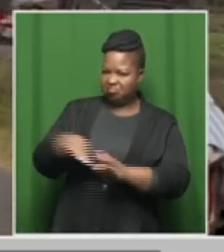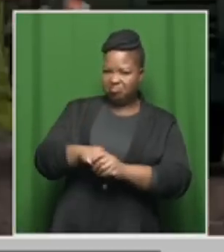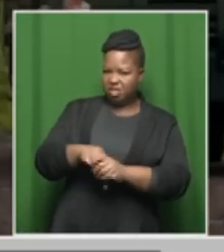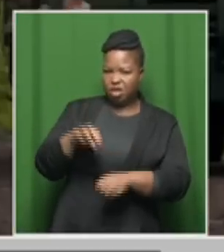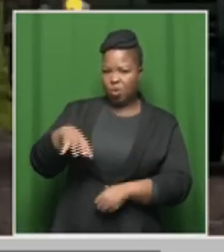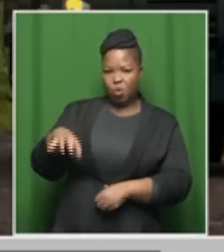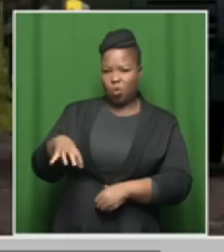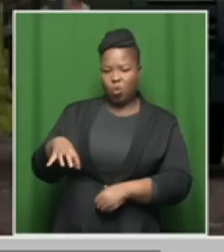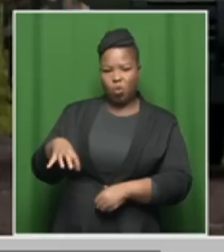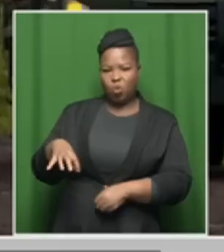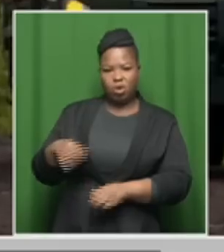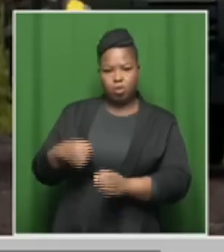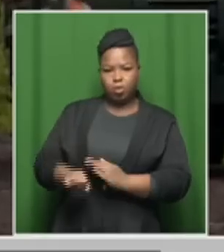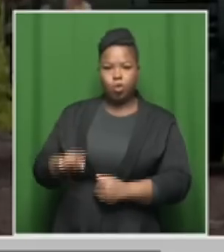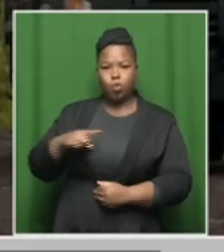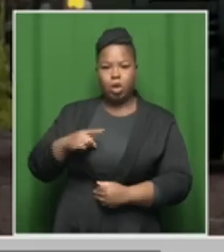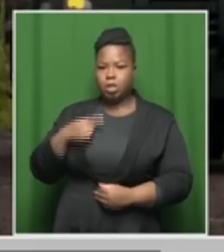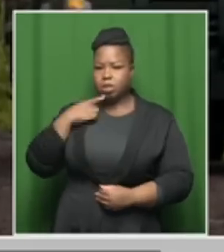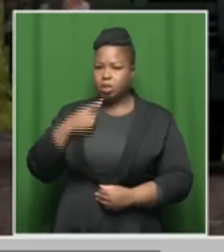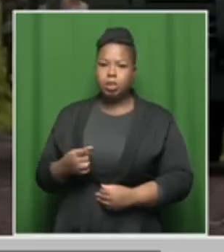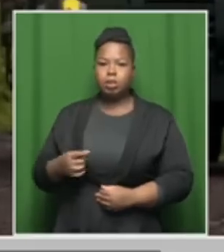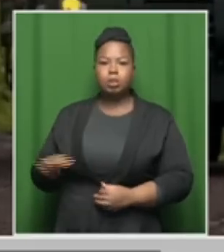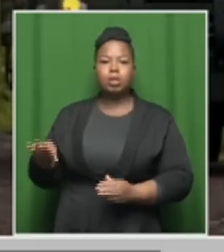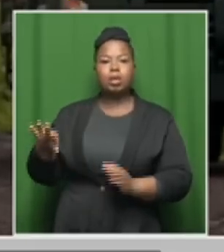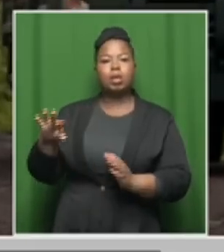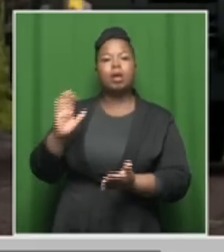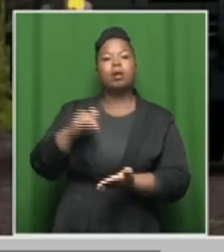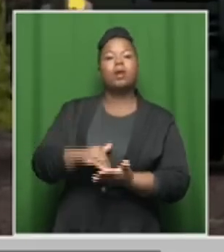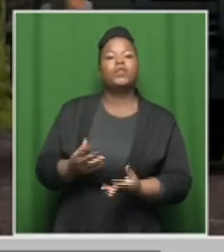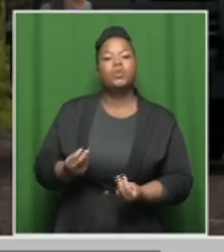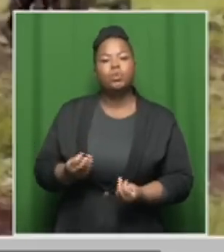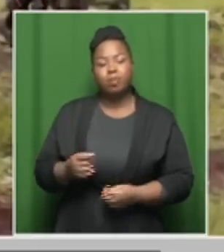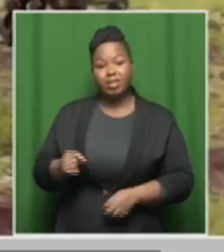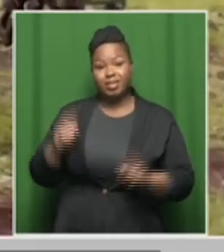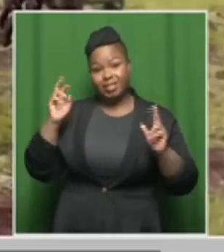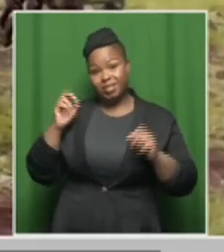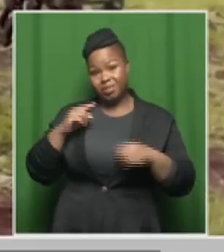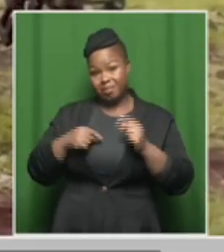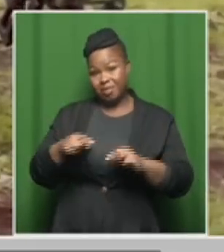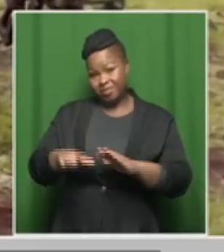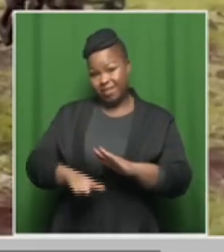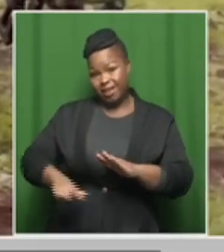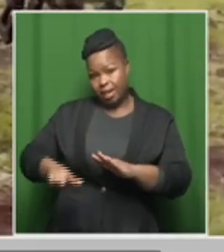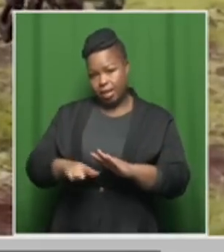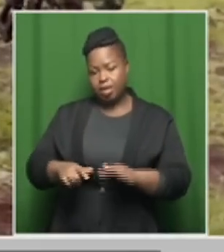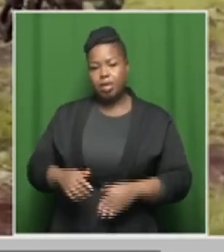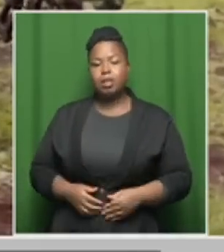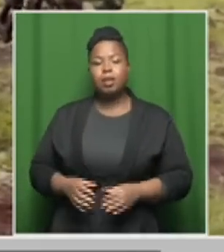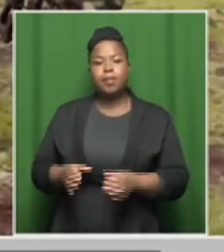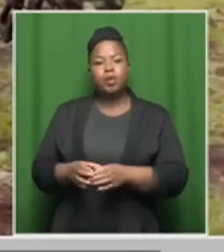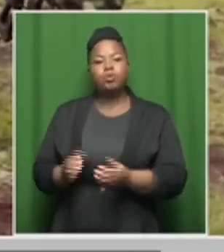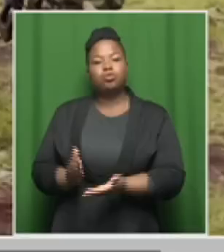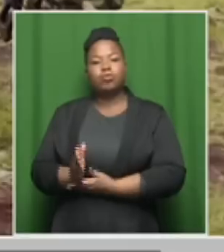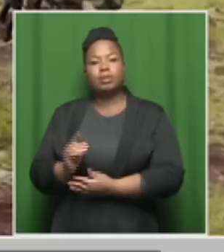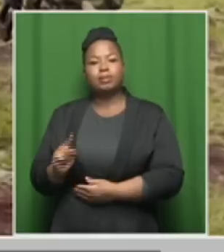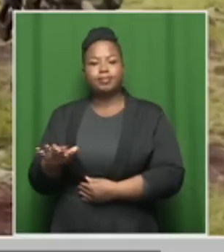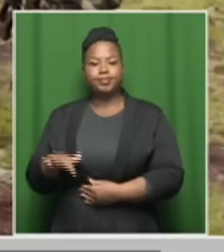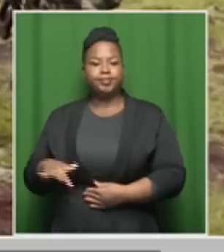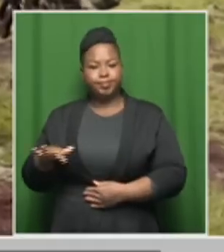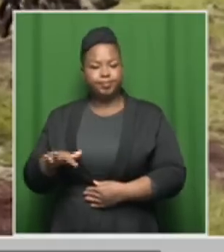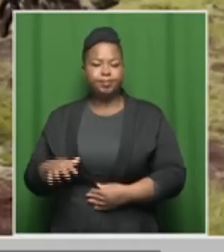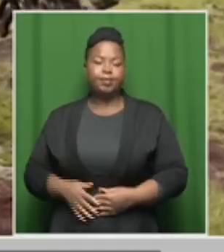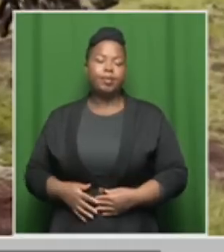say they were newcomers to the area. So there's a question of land here and also minority rights in that area. Current